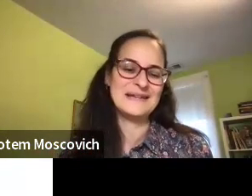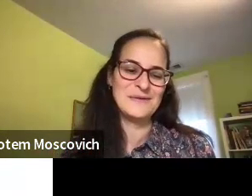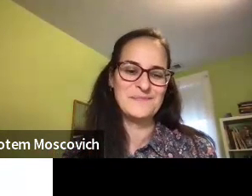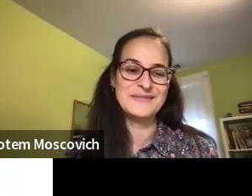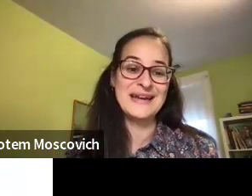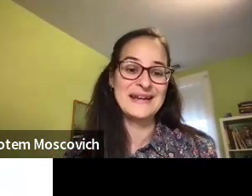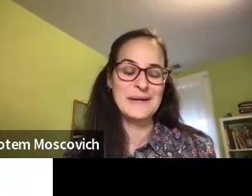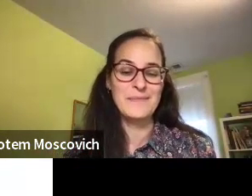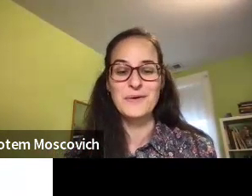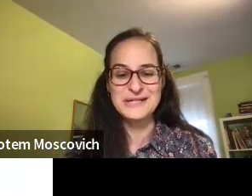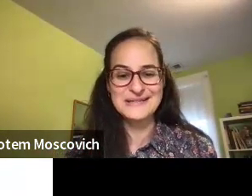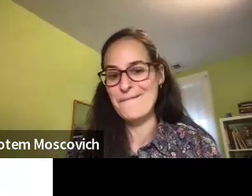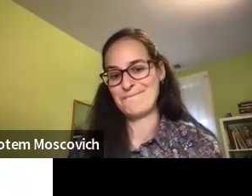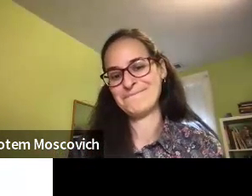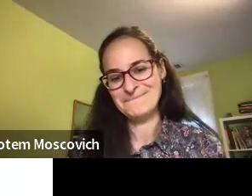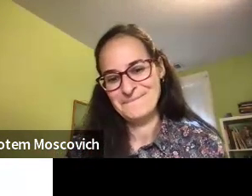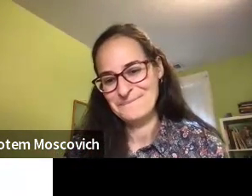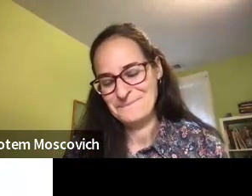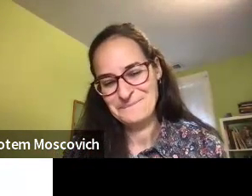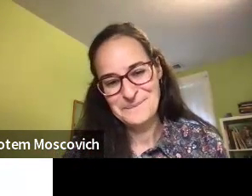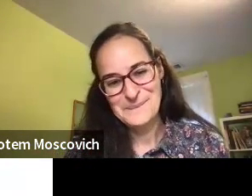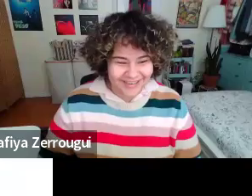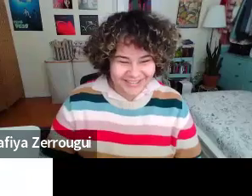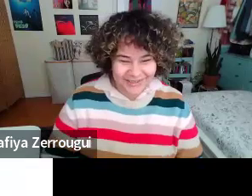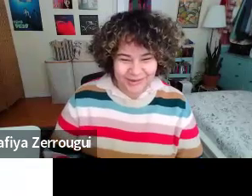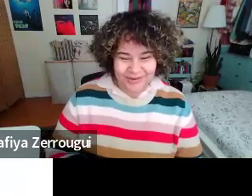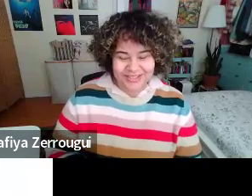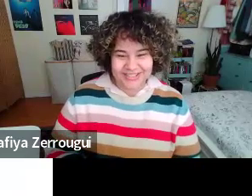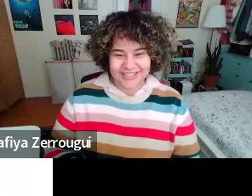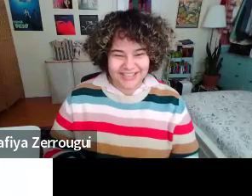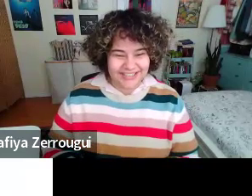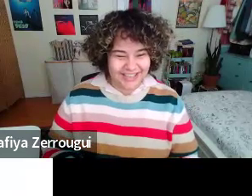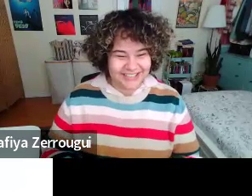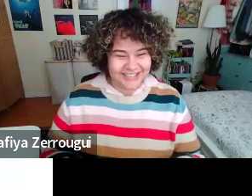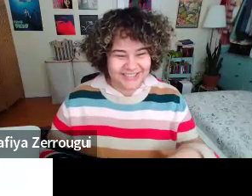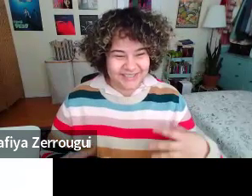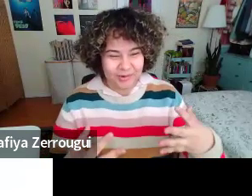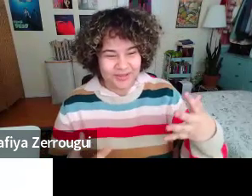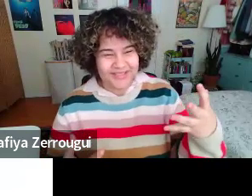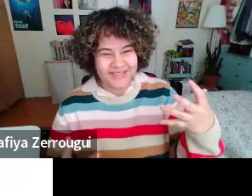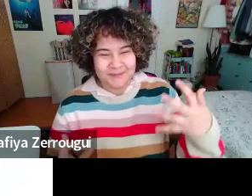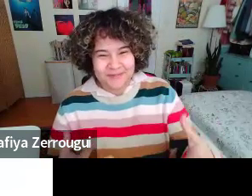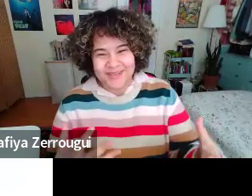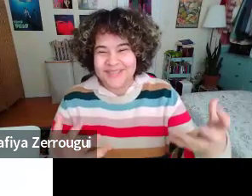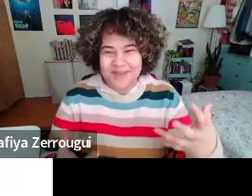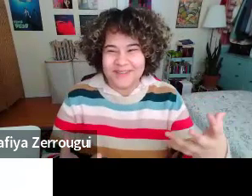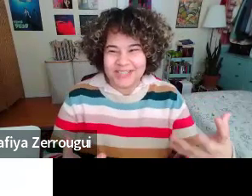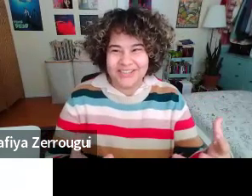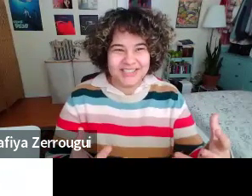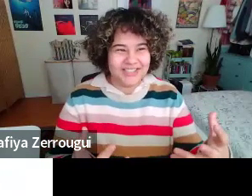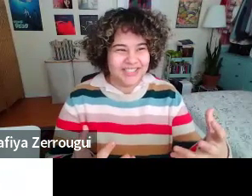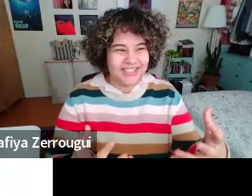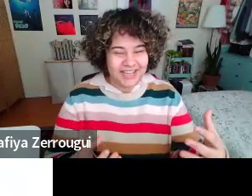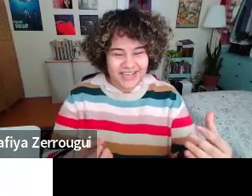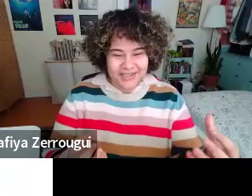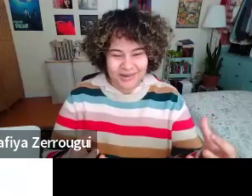and like, dynamic motion. So Yeah, so just like Hannah said, it's something of a